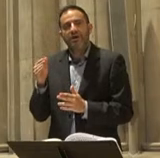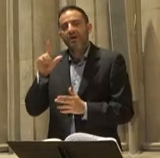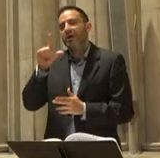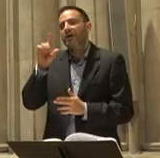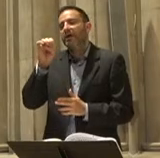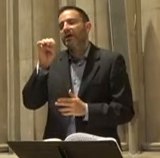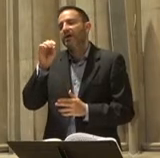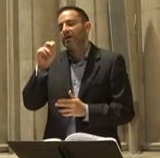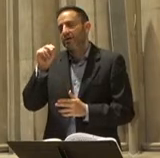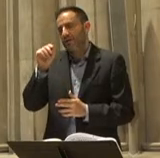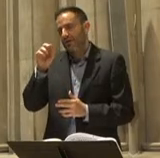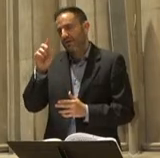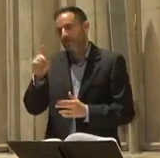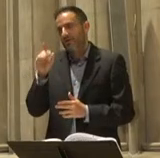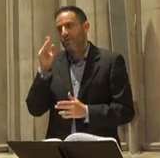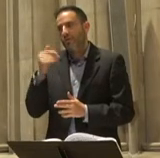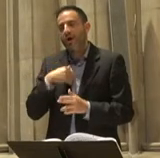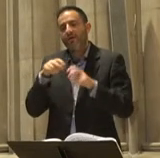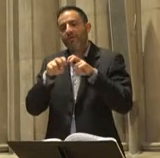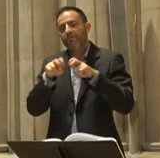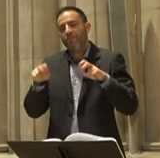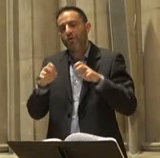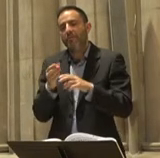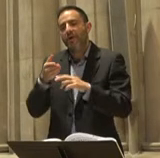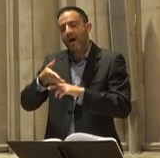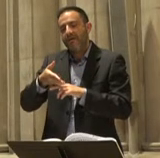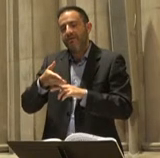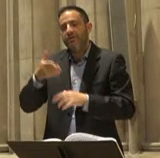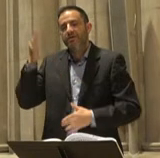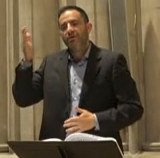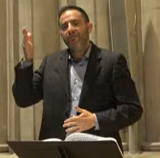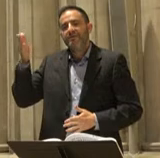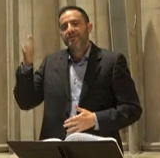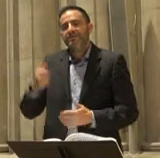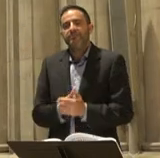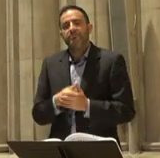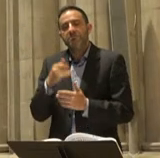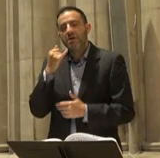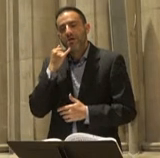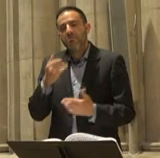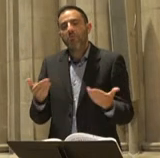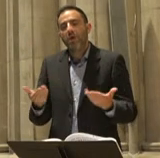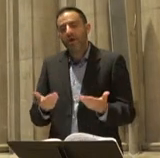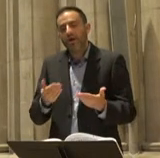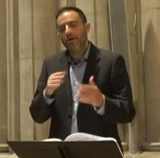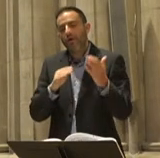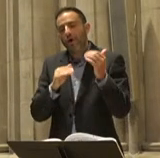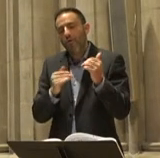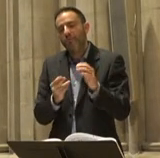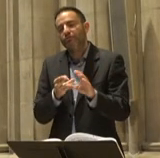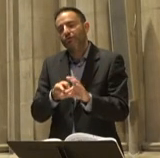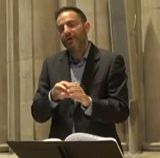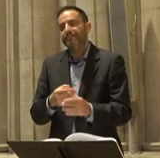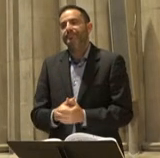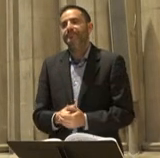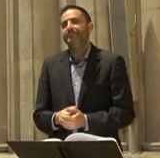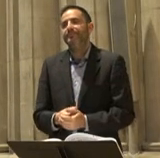Leonard Hamlin, will be having a forum directly following the service. So if you're around, I hope you will join us for that.